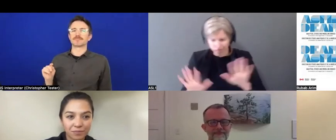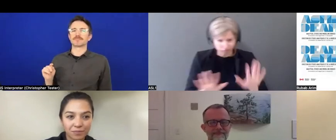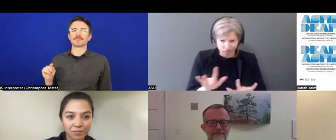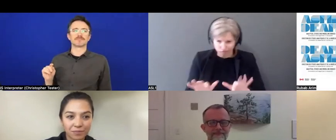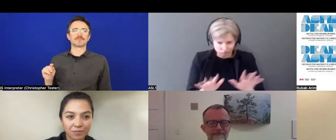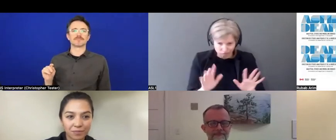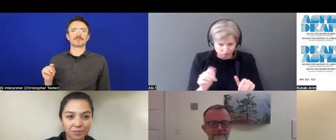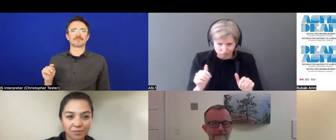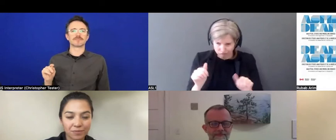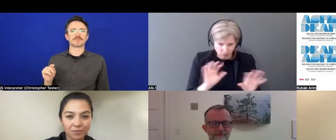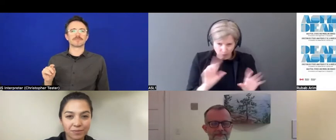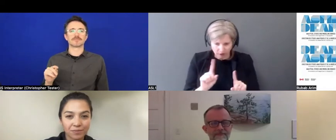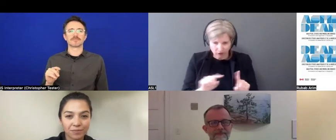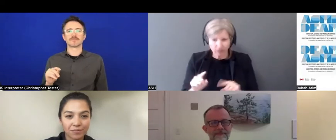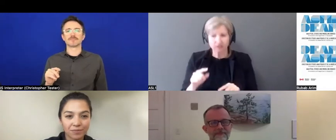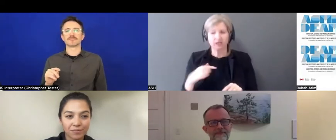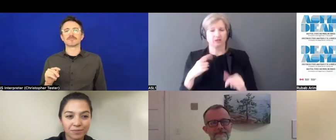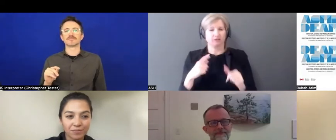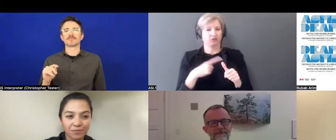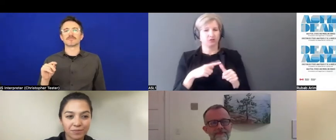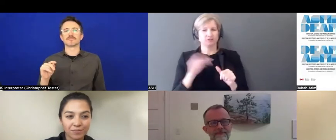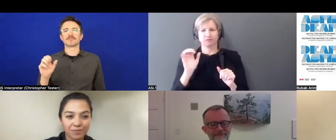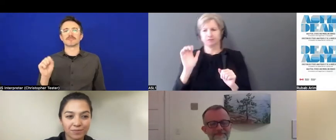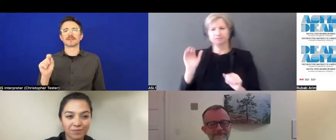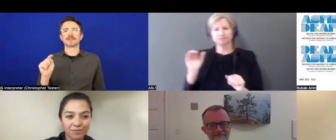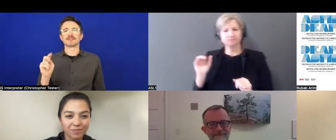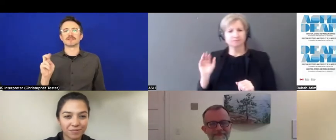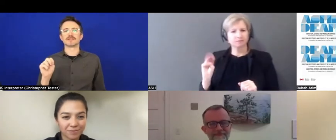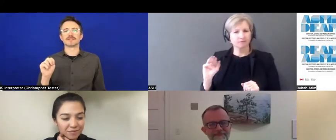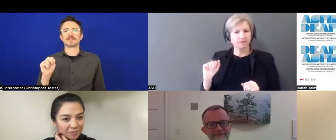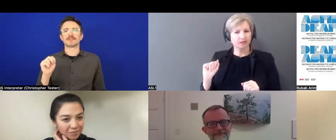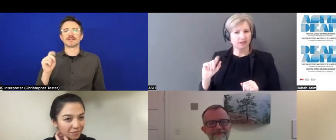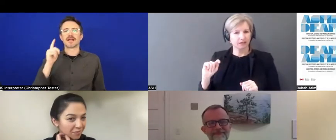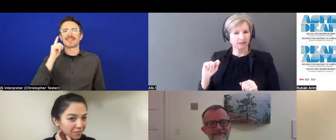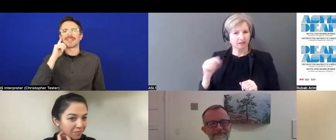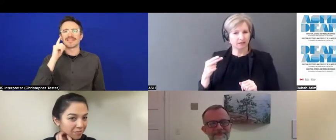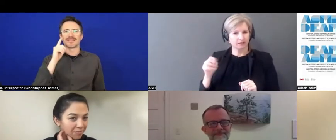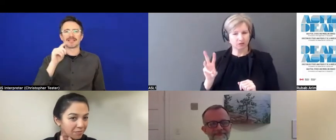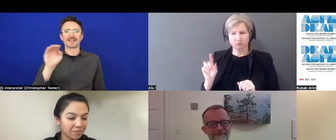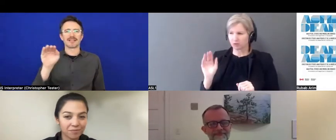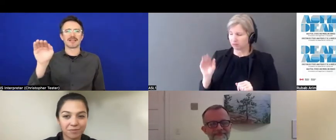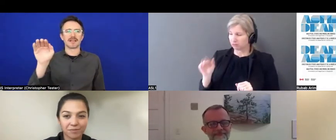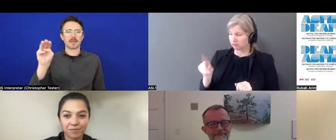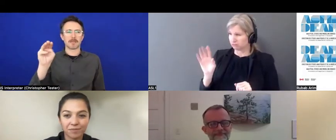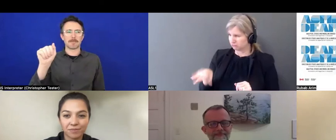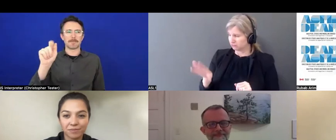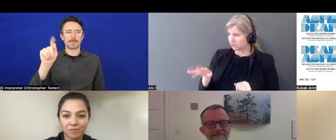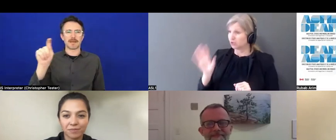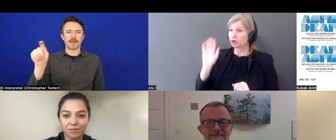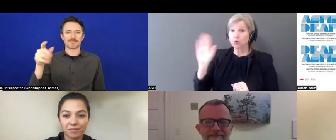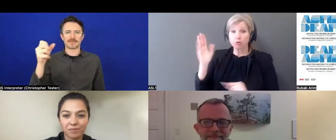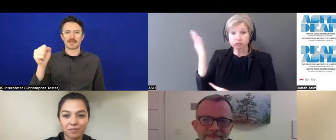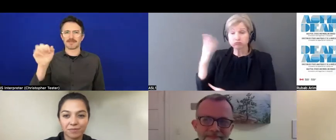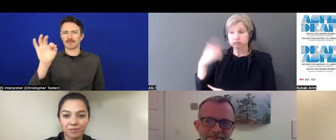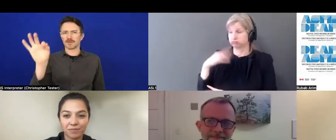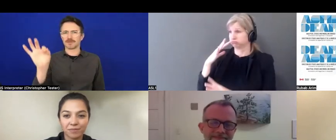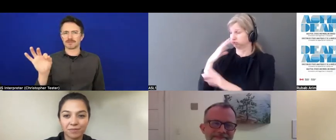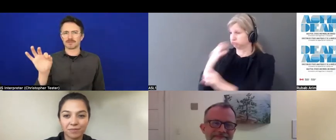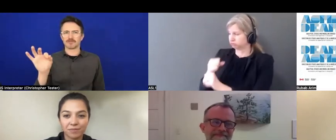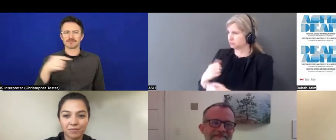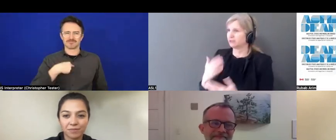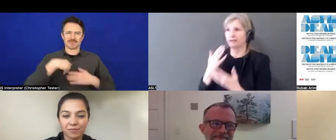like to start by asking Matthew a question. Matthew, I was really quite fascinated by your presentation. Thank